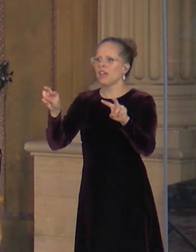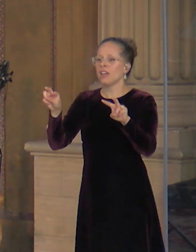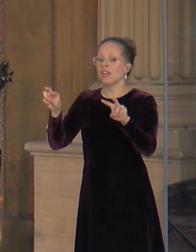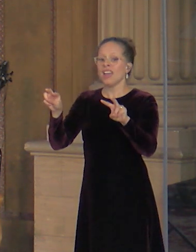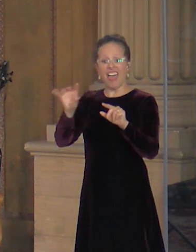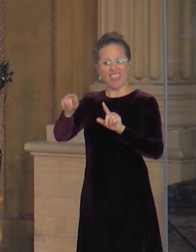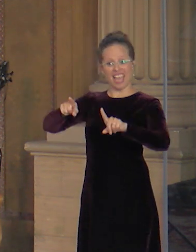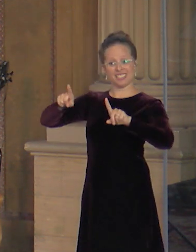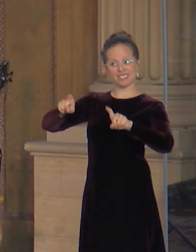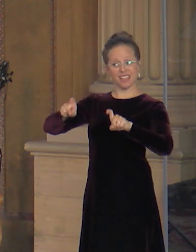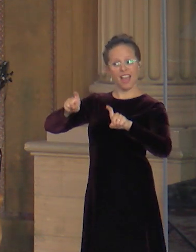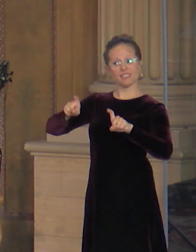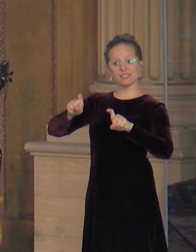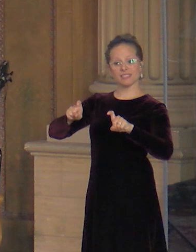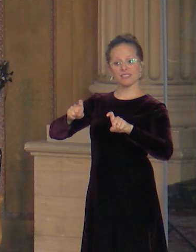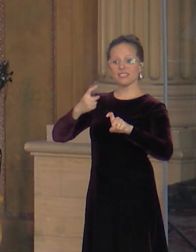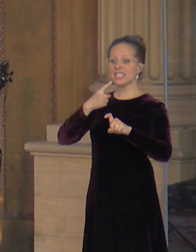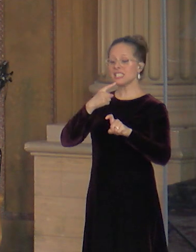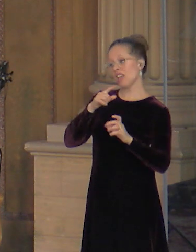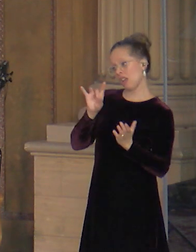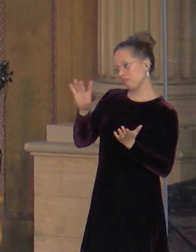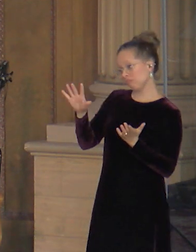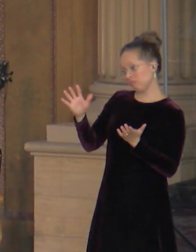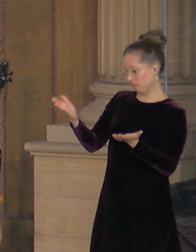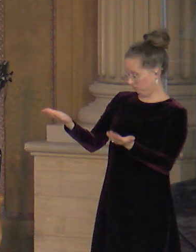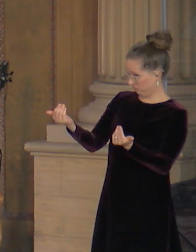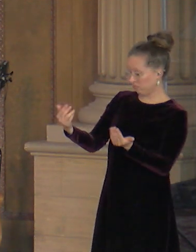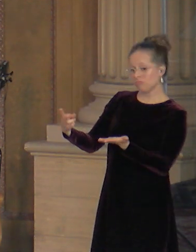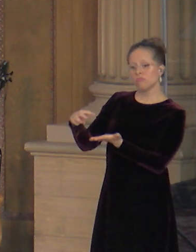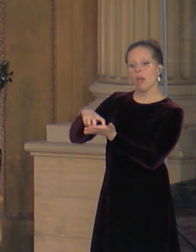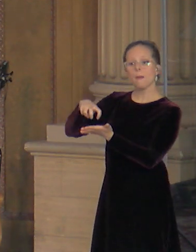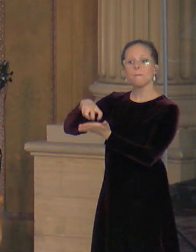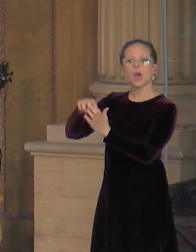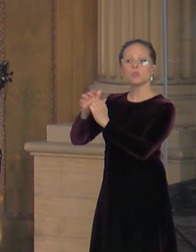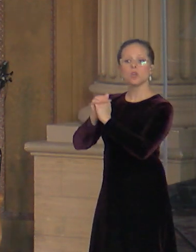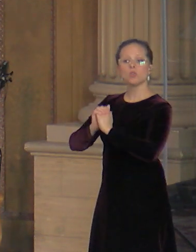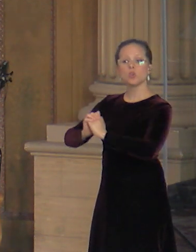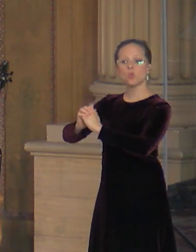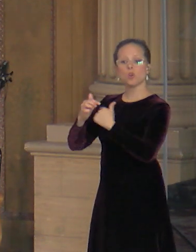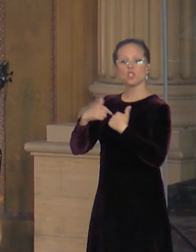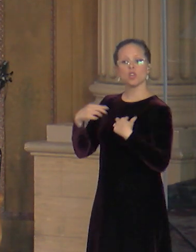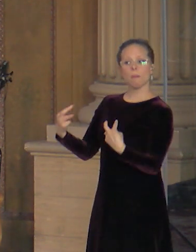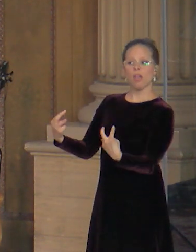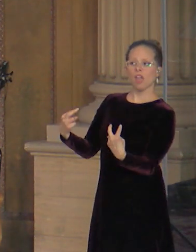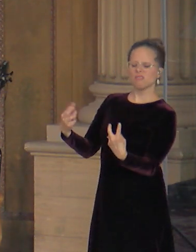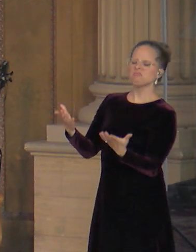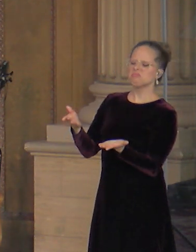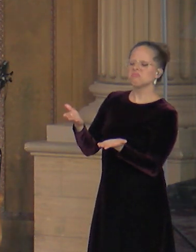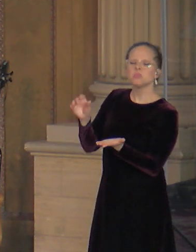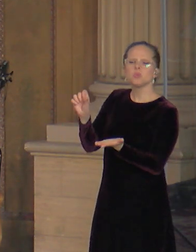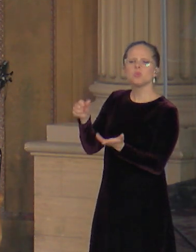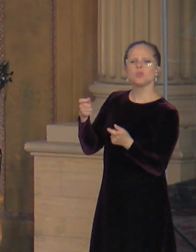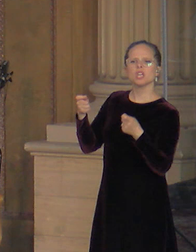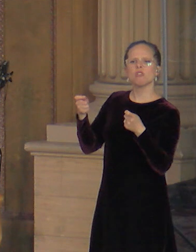Jesus has made an offer Jesus if you'll just bow down and worship Satan then you can rule over all those kingdoms